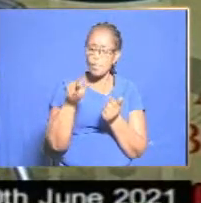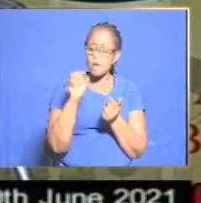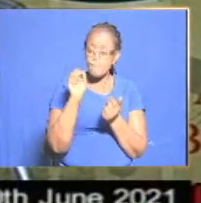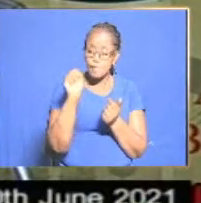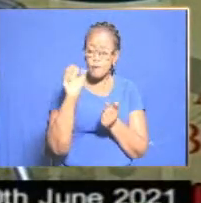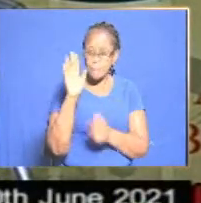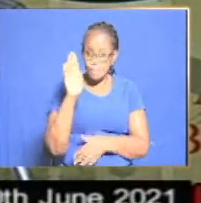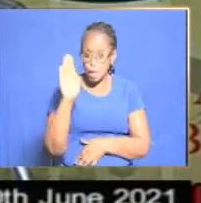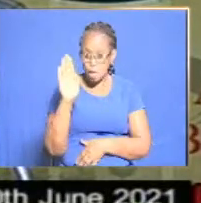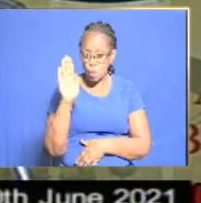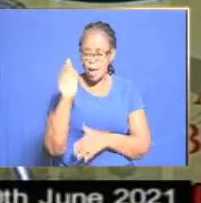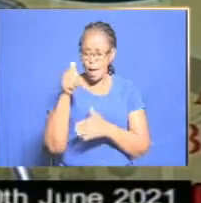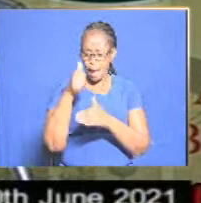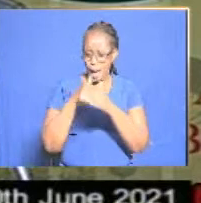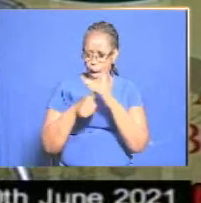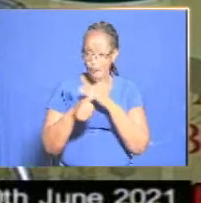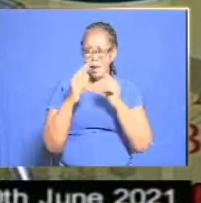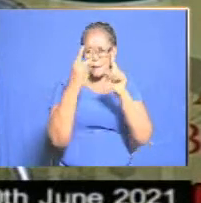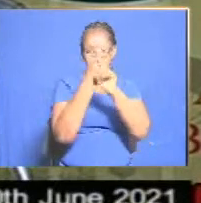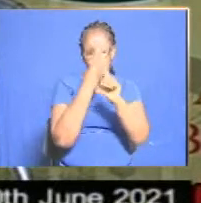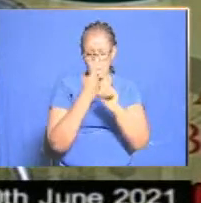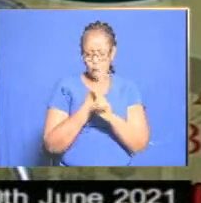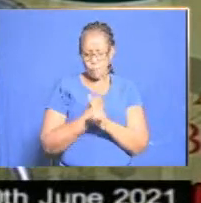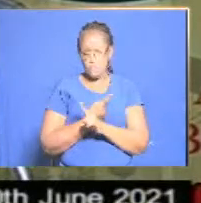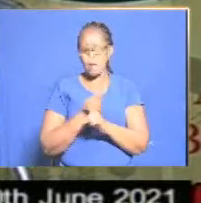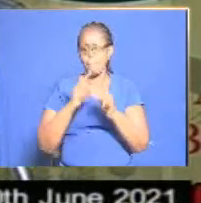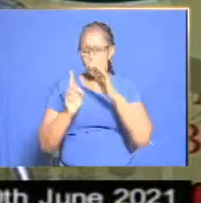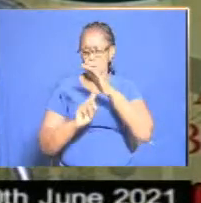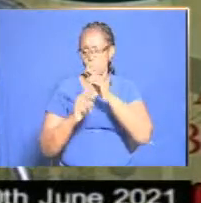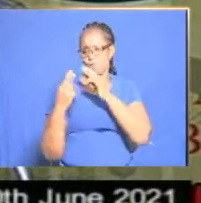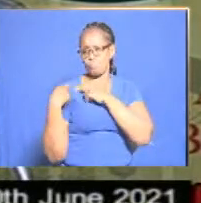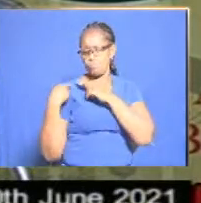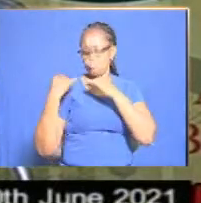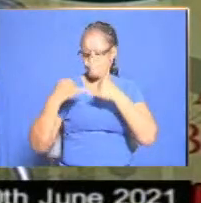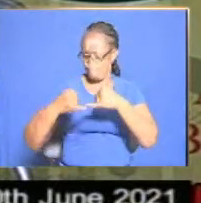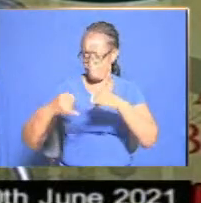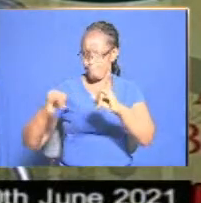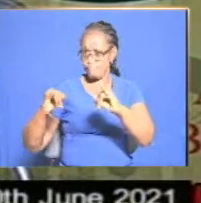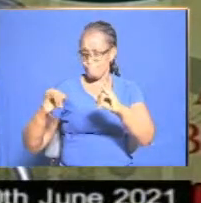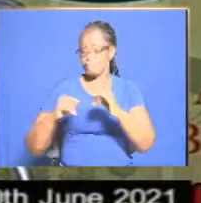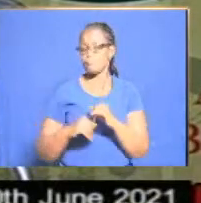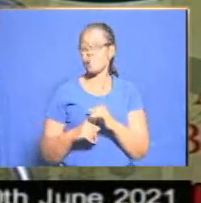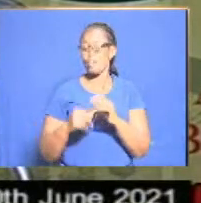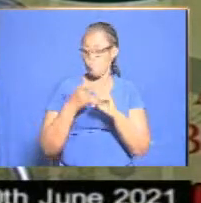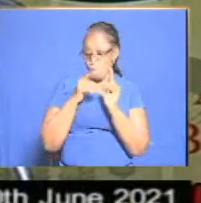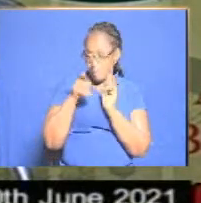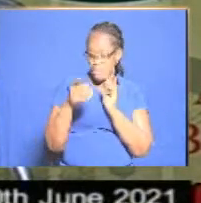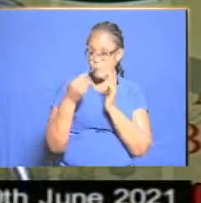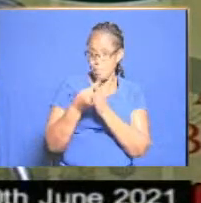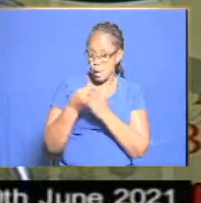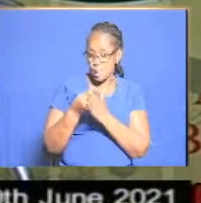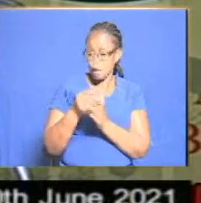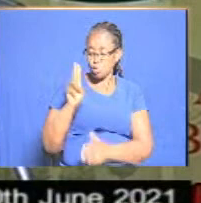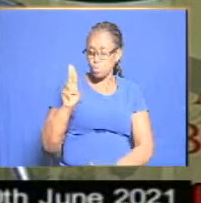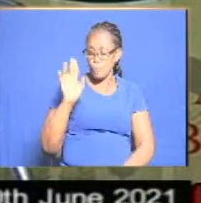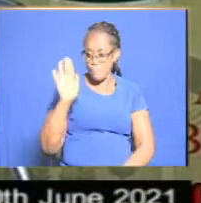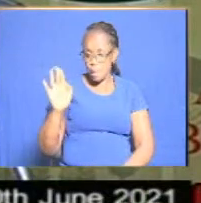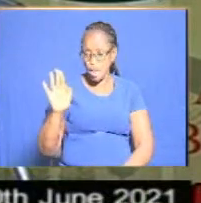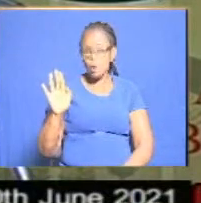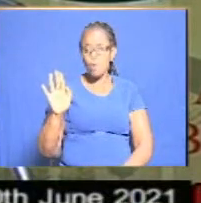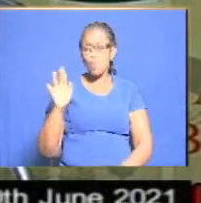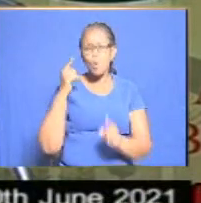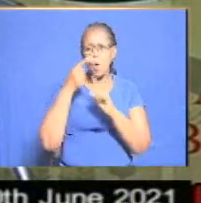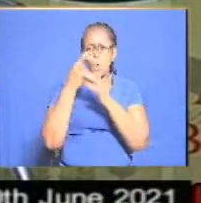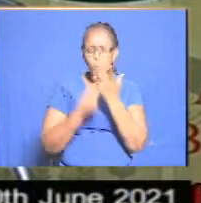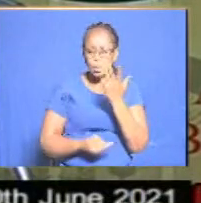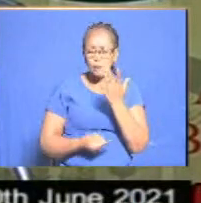₱20.5 billion under the various implementing ministries, departments, and agencies. Out of these, ₱2 billion will go to the credit